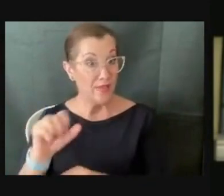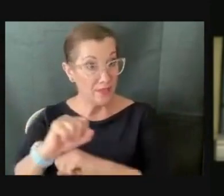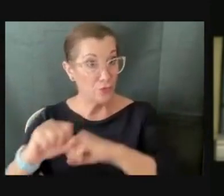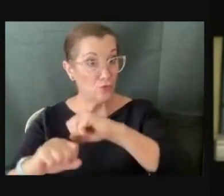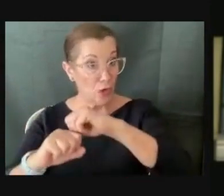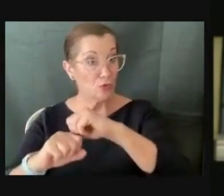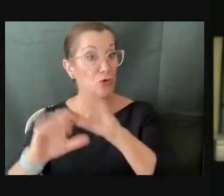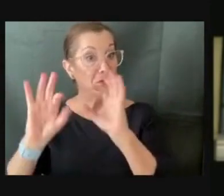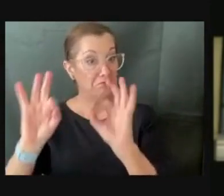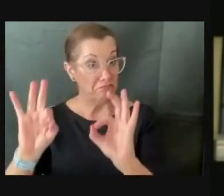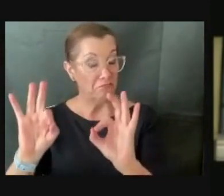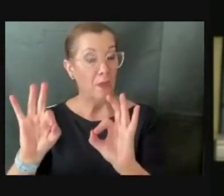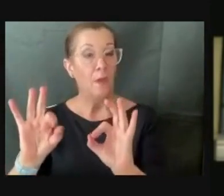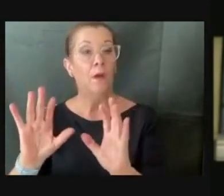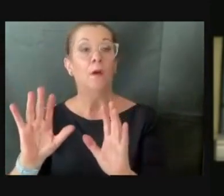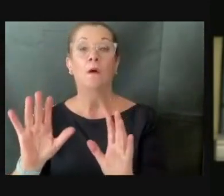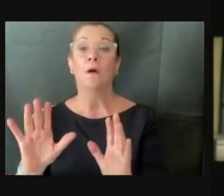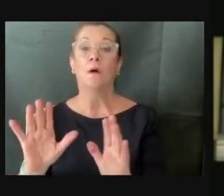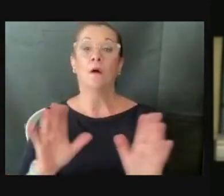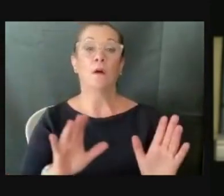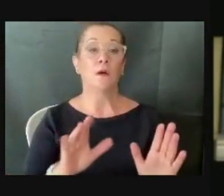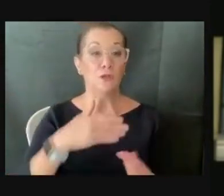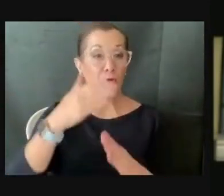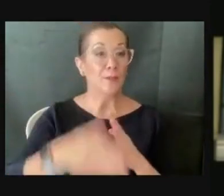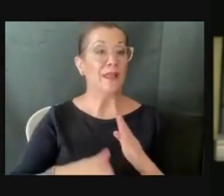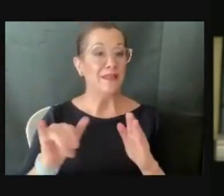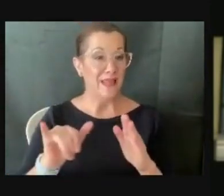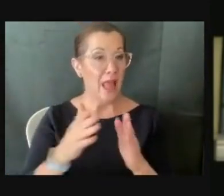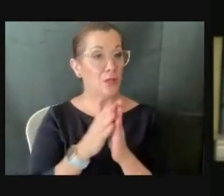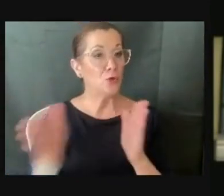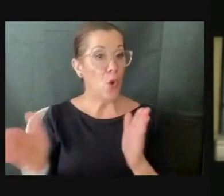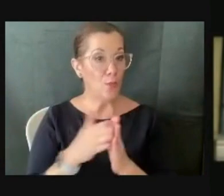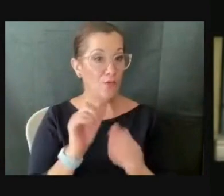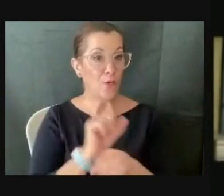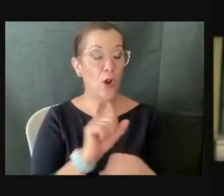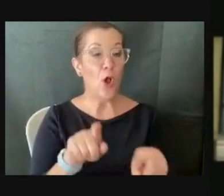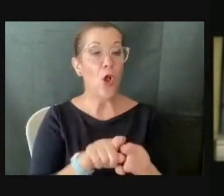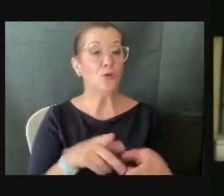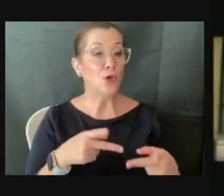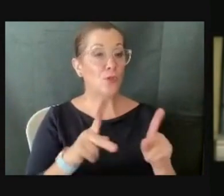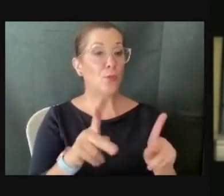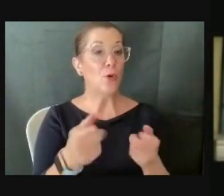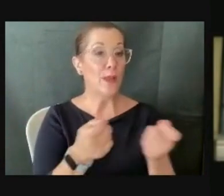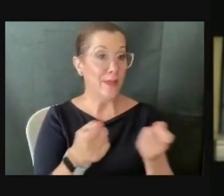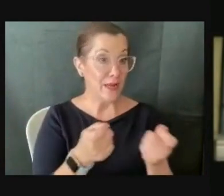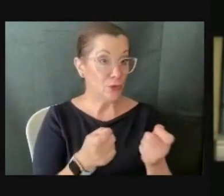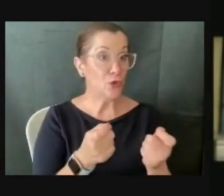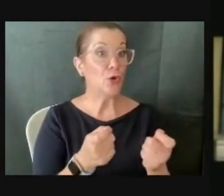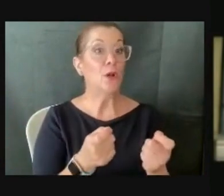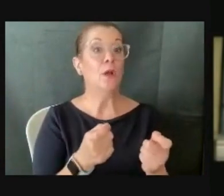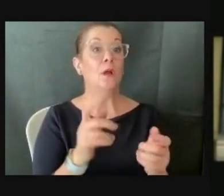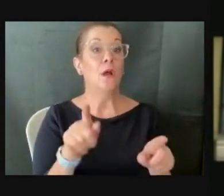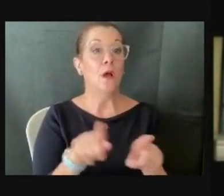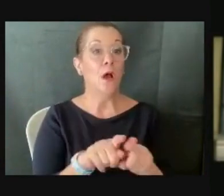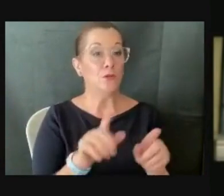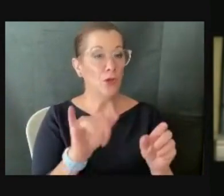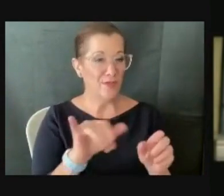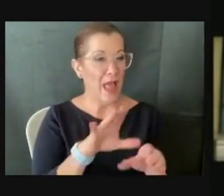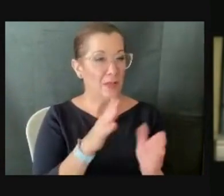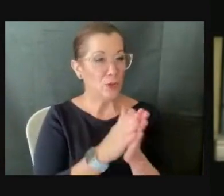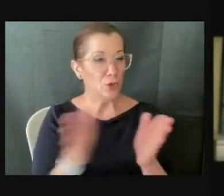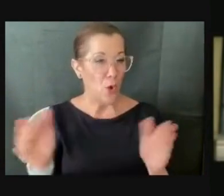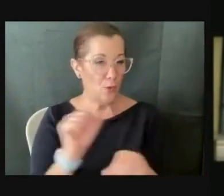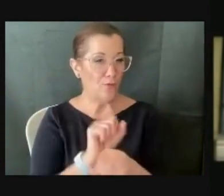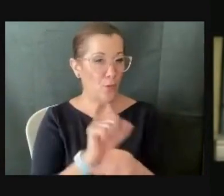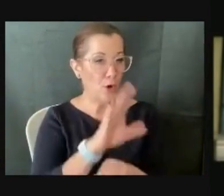gets what they need to complete that scope of work, and also the permit management. Usually that's what the scope of work looks like for a project